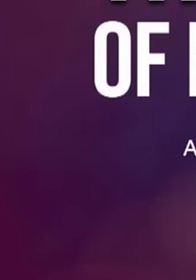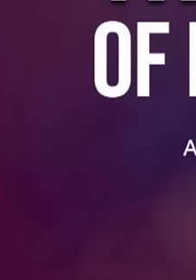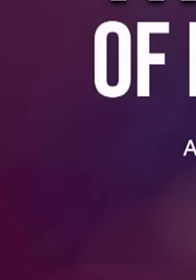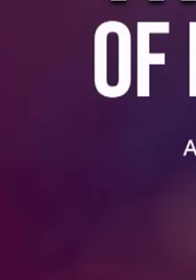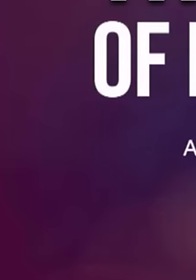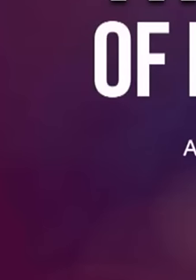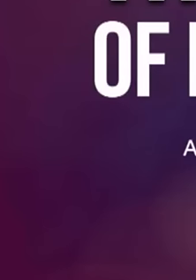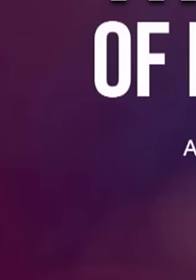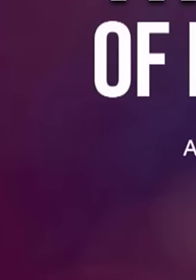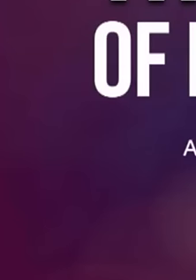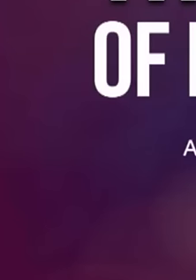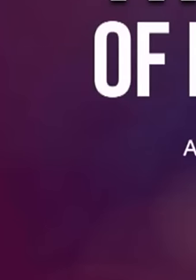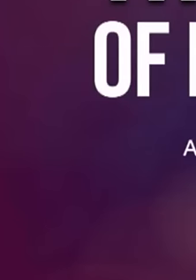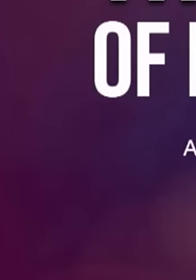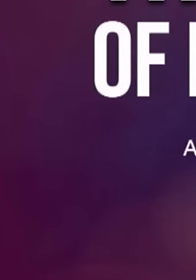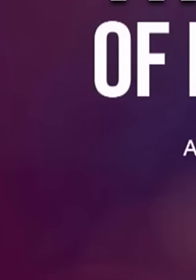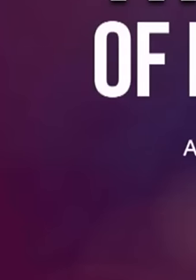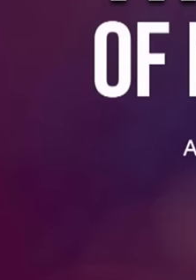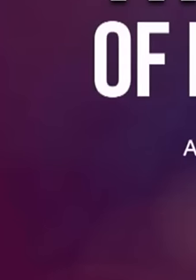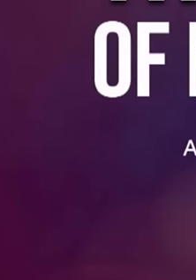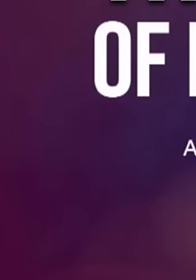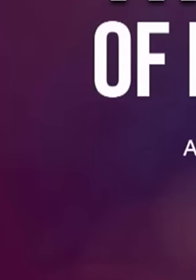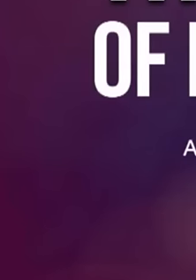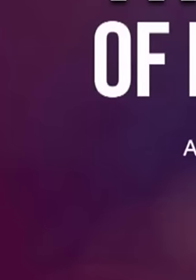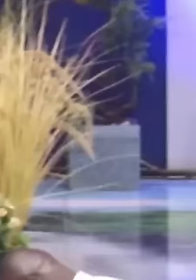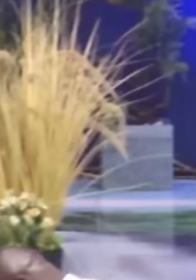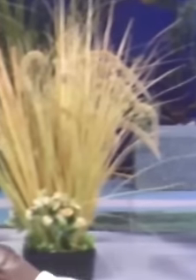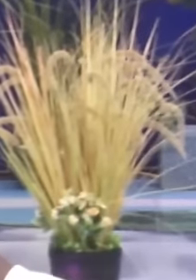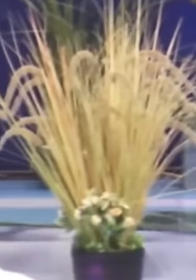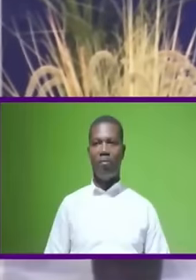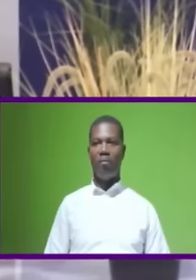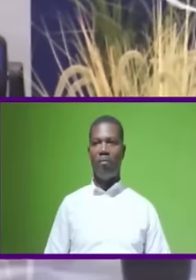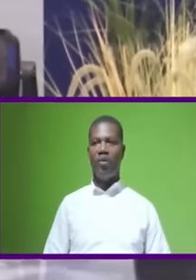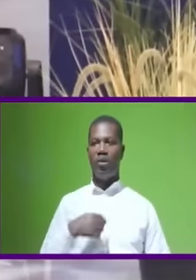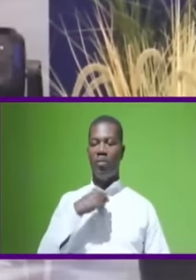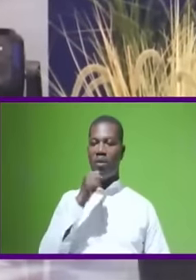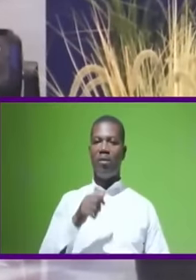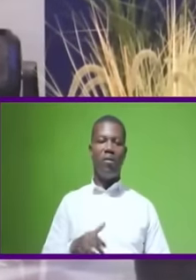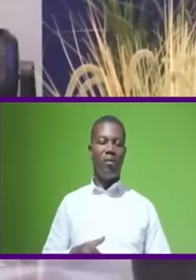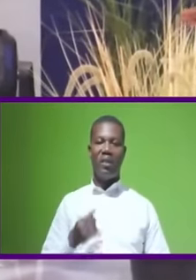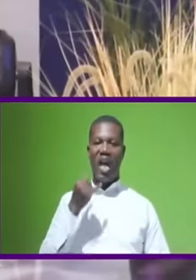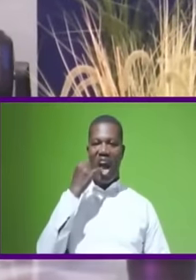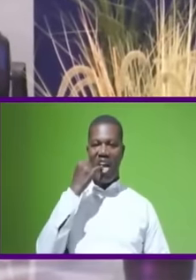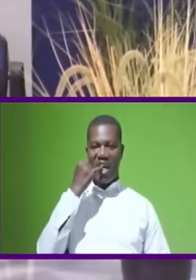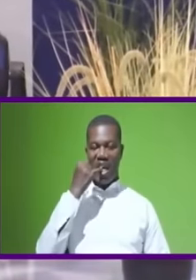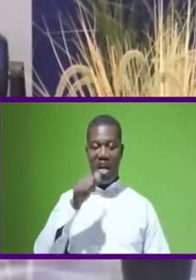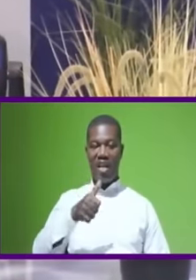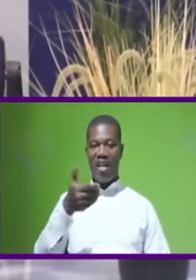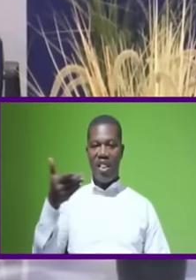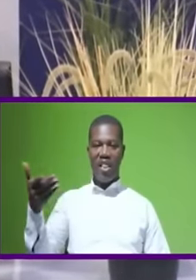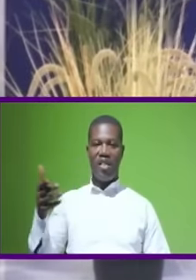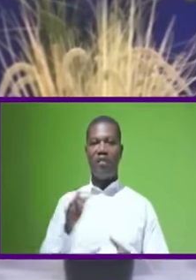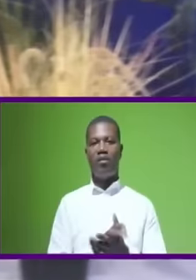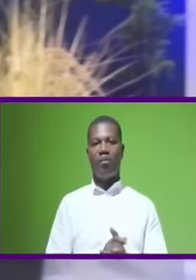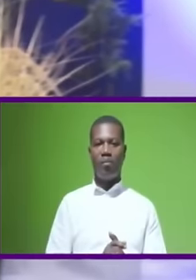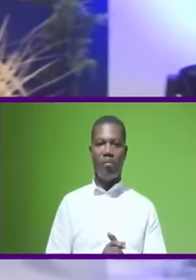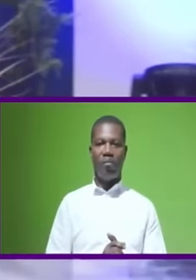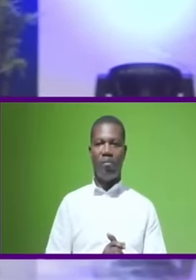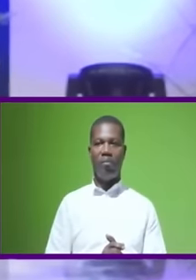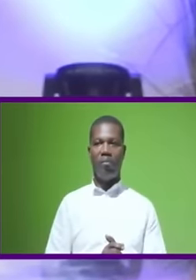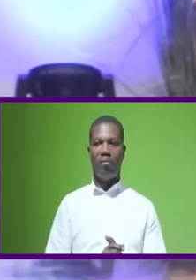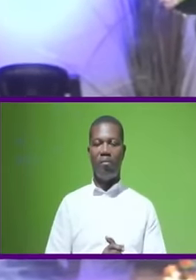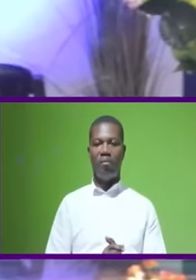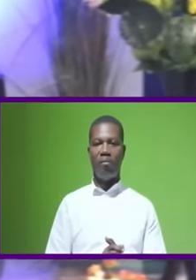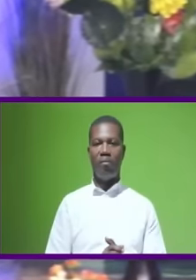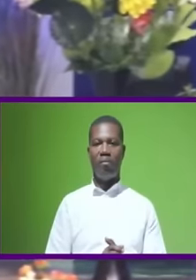Adam. I want everyone to see that I Adam. Many mirishi. I do not lust for anything,